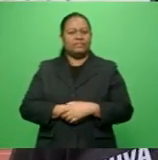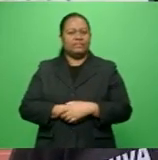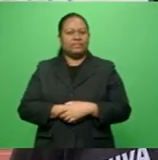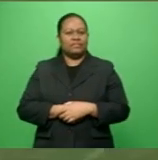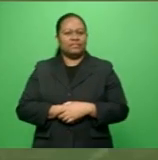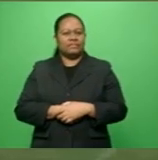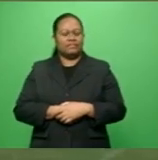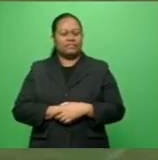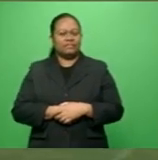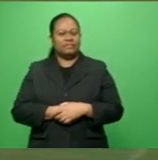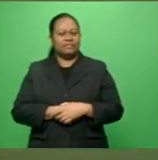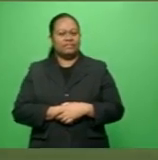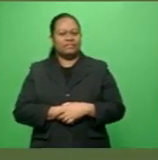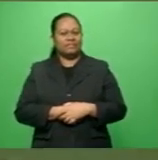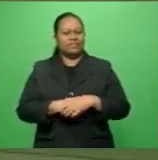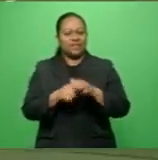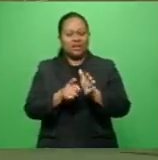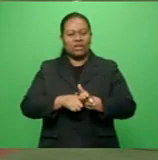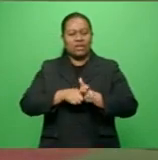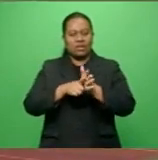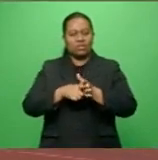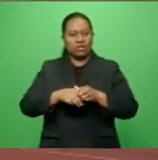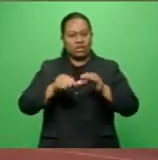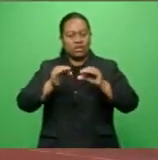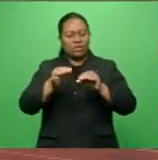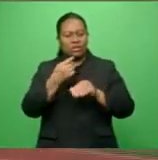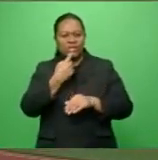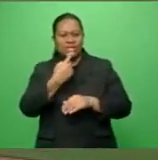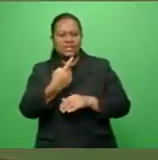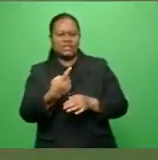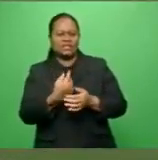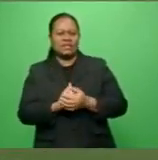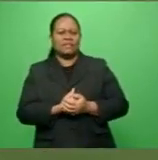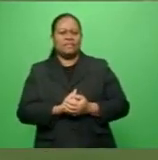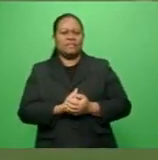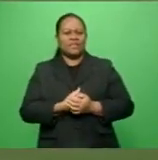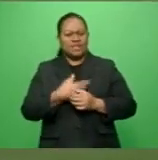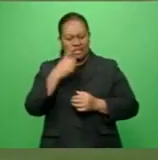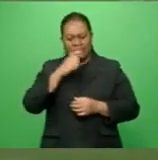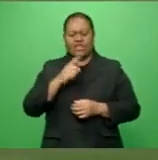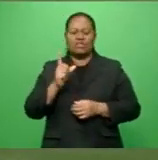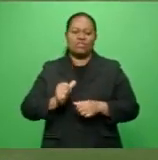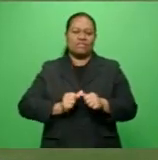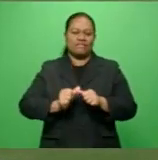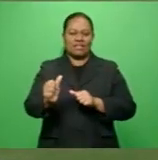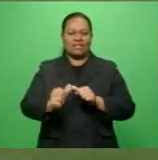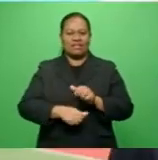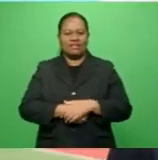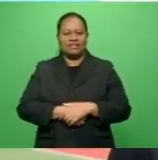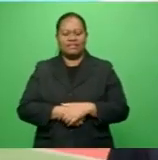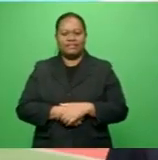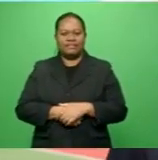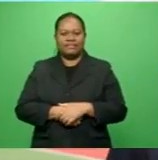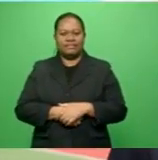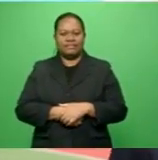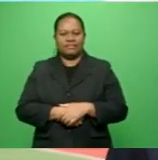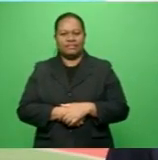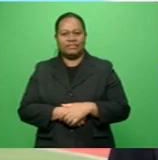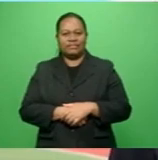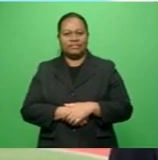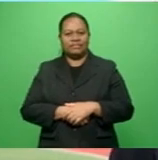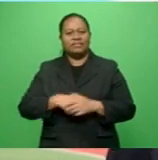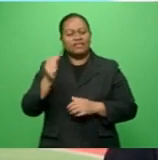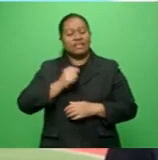scored, Lautoka coach Ravinesh Kumar knows the Blues is capable of doing better. Today we were